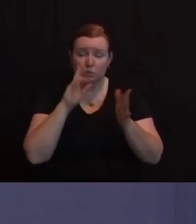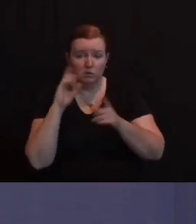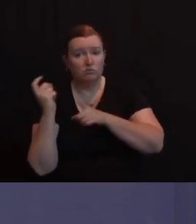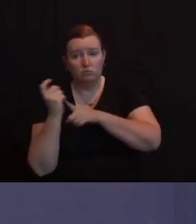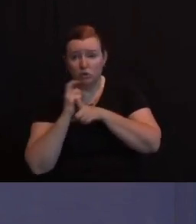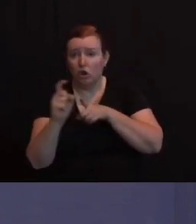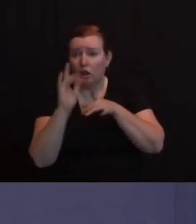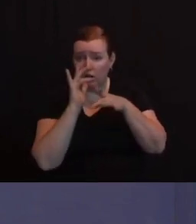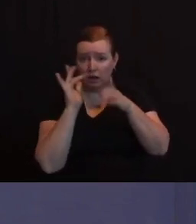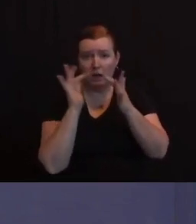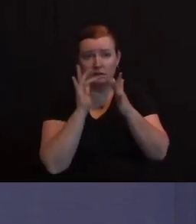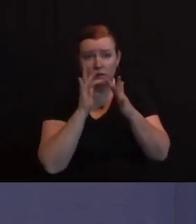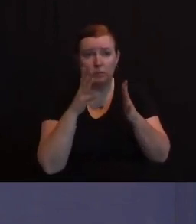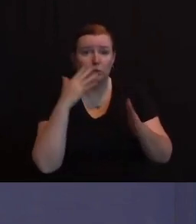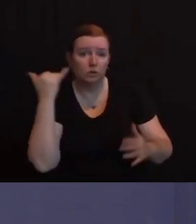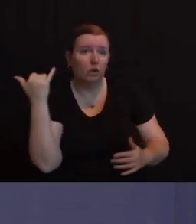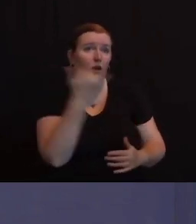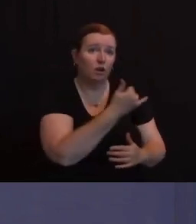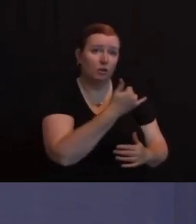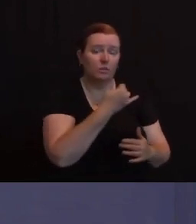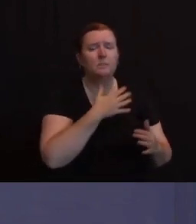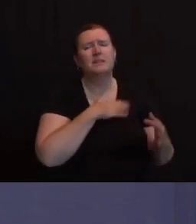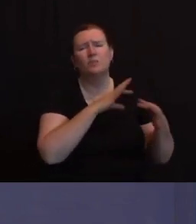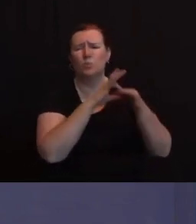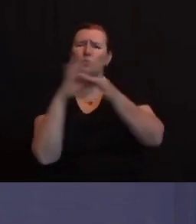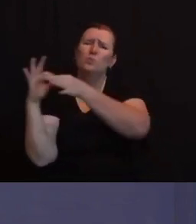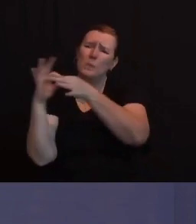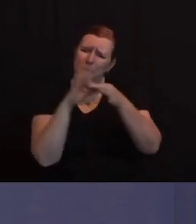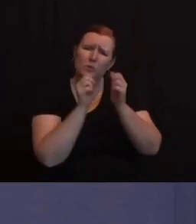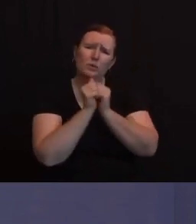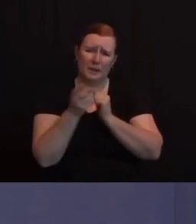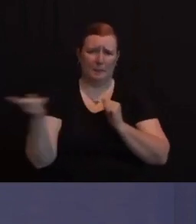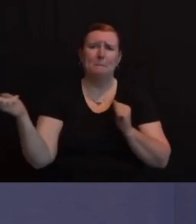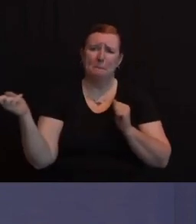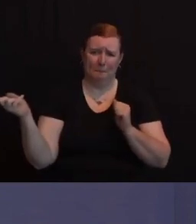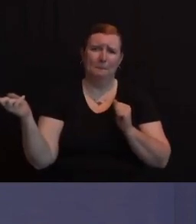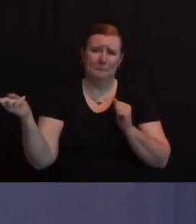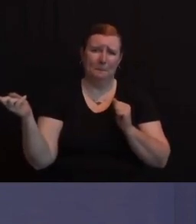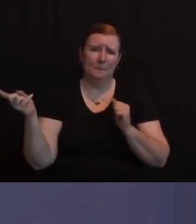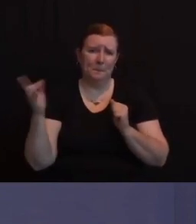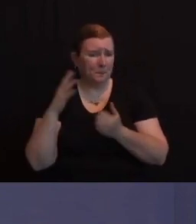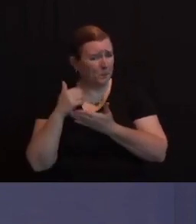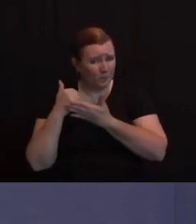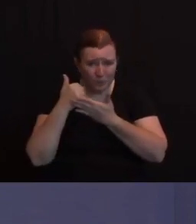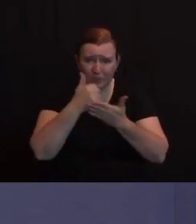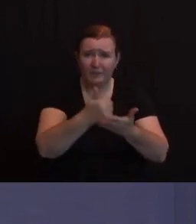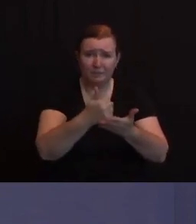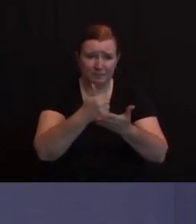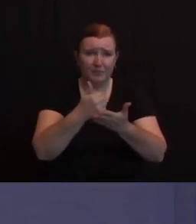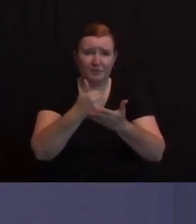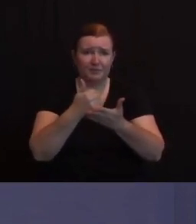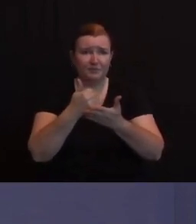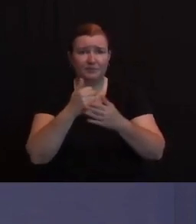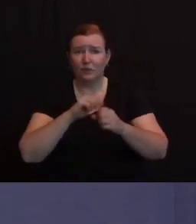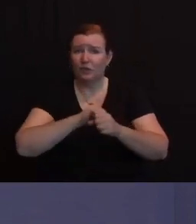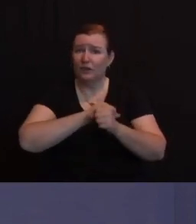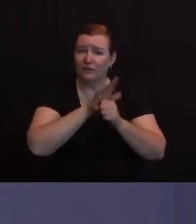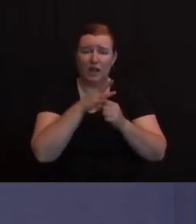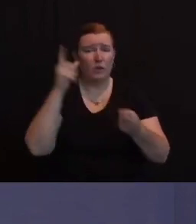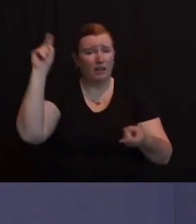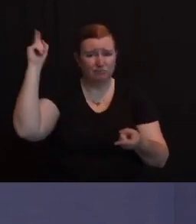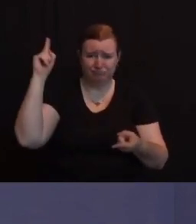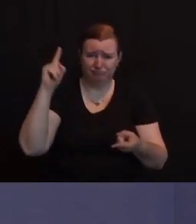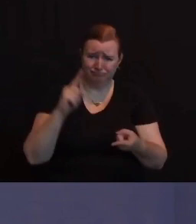please cooperate. These steps can help reduce risk of transmission of the virus while we enjoy the company of family and